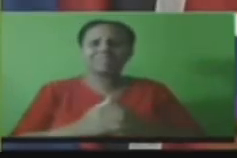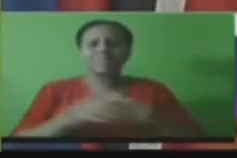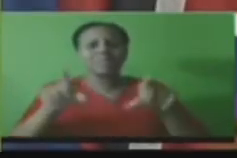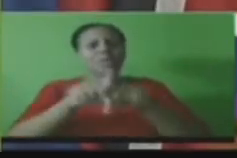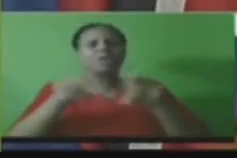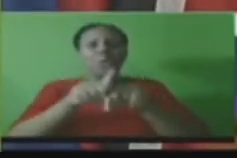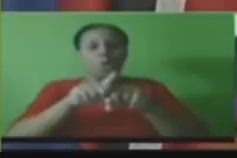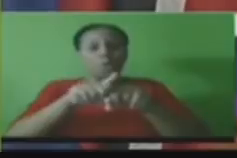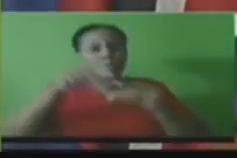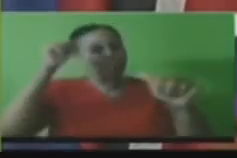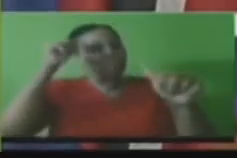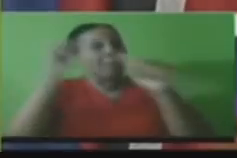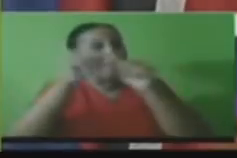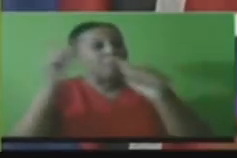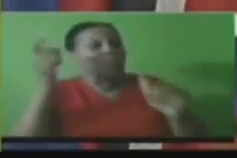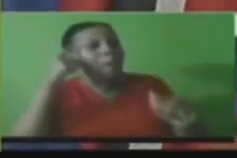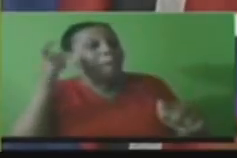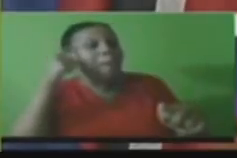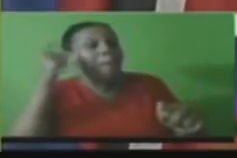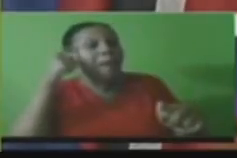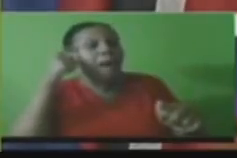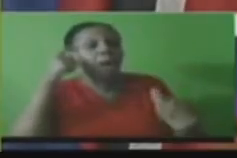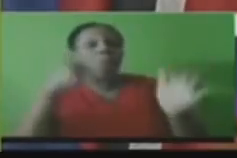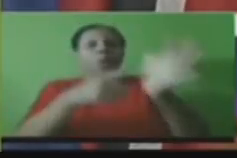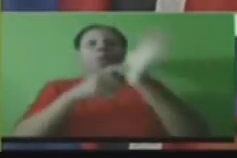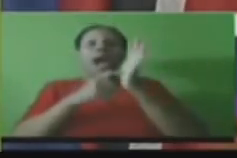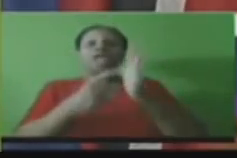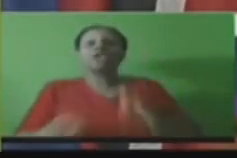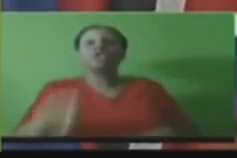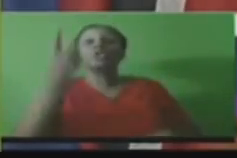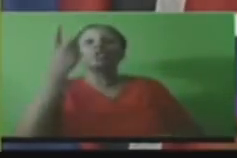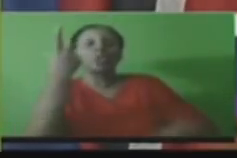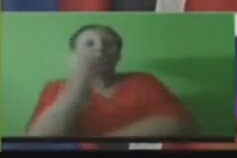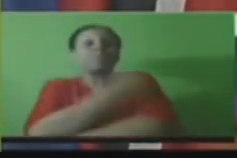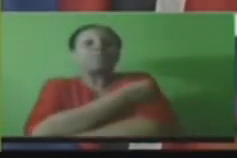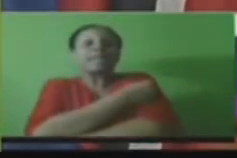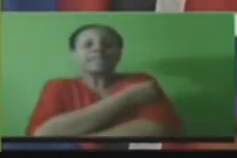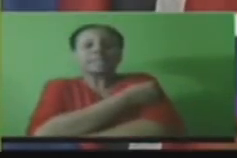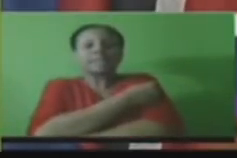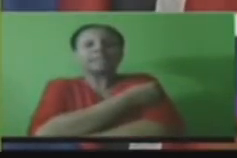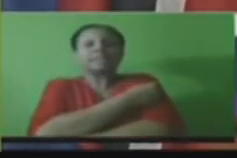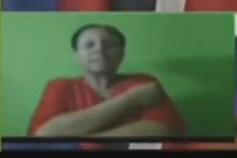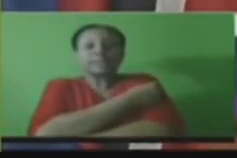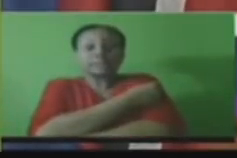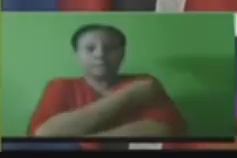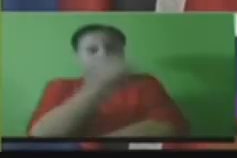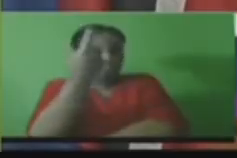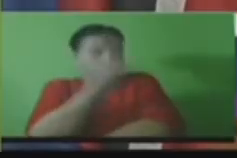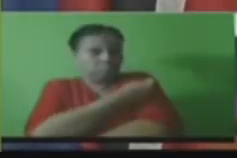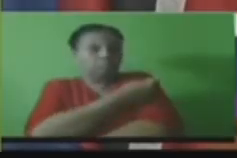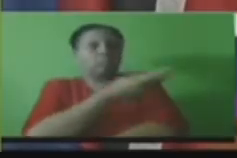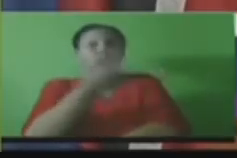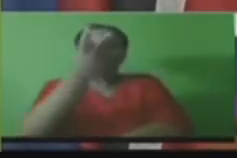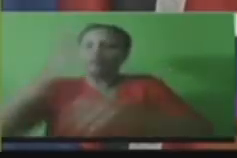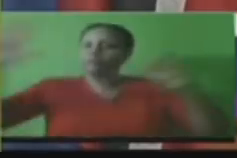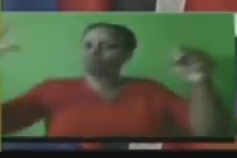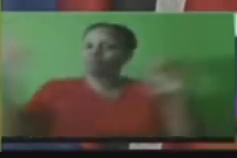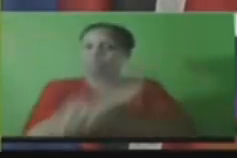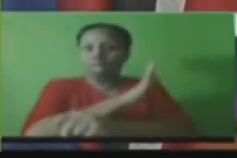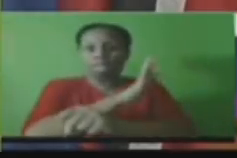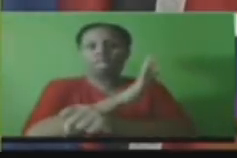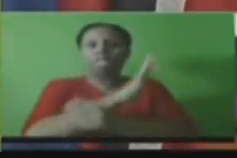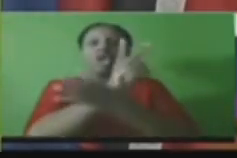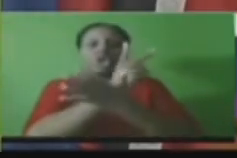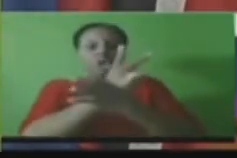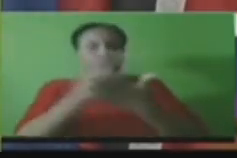2 vaccines. 2 weeks after your second dose of your vaccine, you